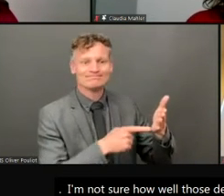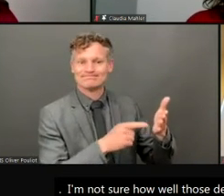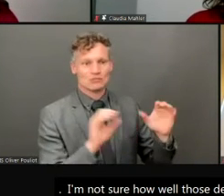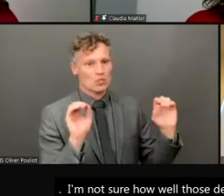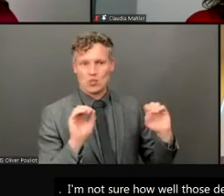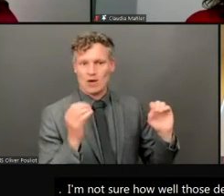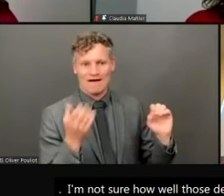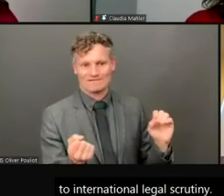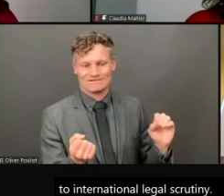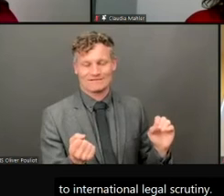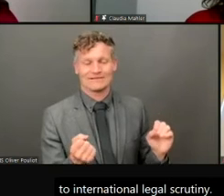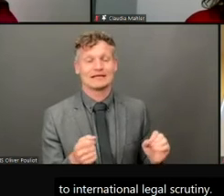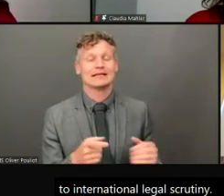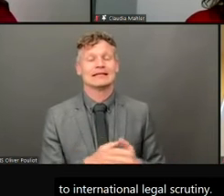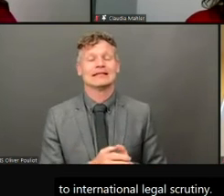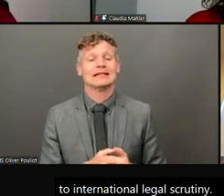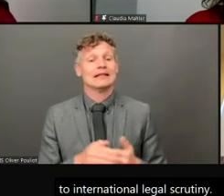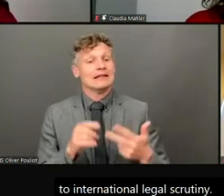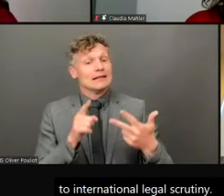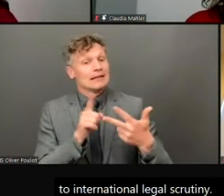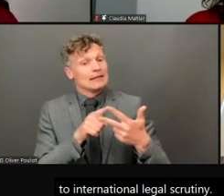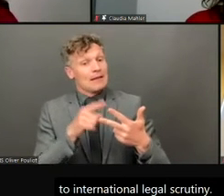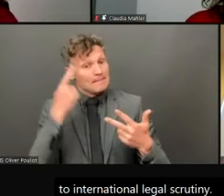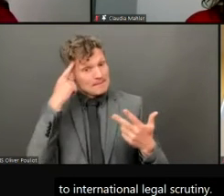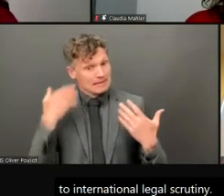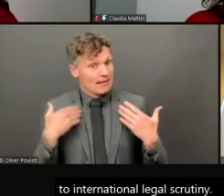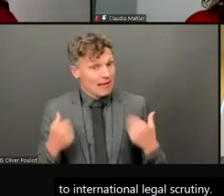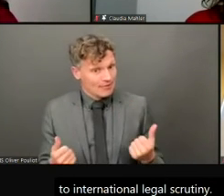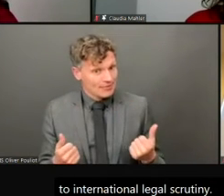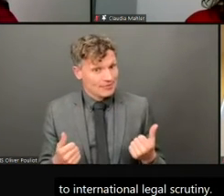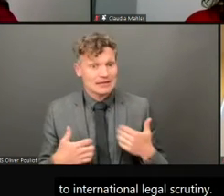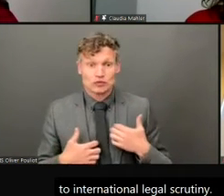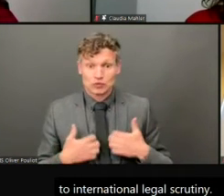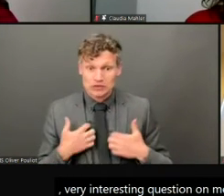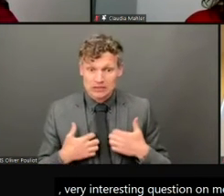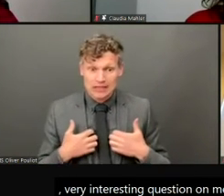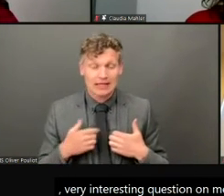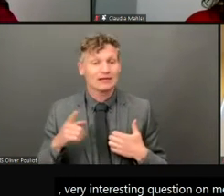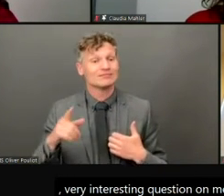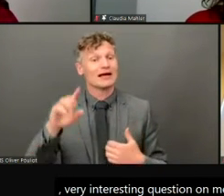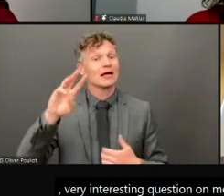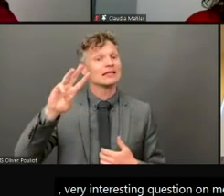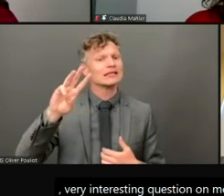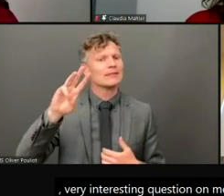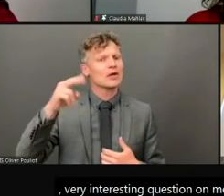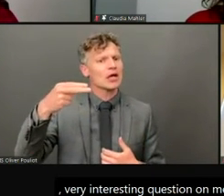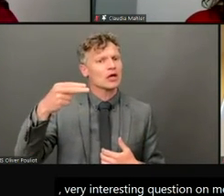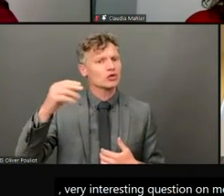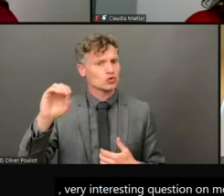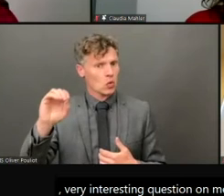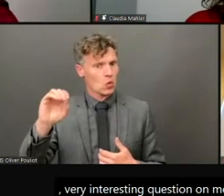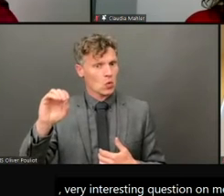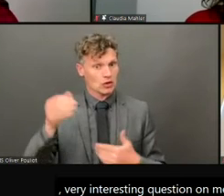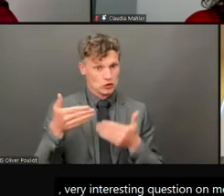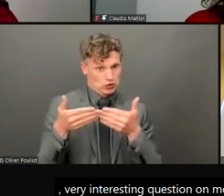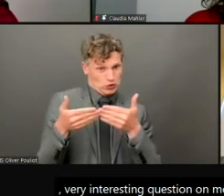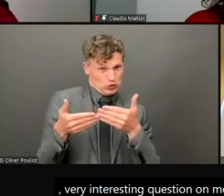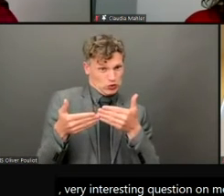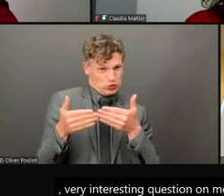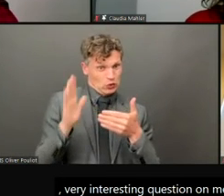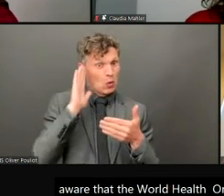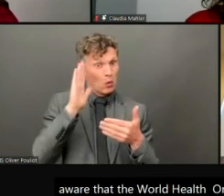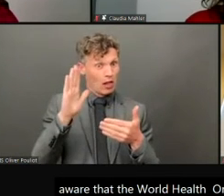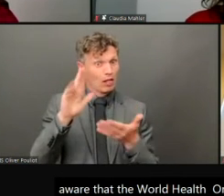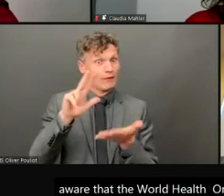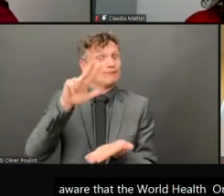mental health. I'd just like to make you aware that the World Health Organization is about to adopt a very, very